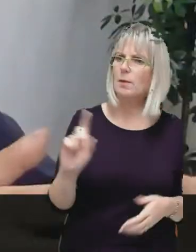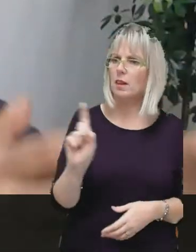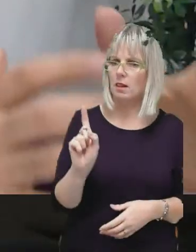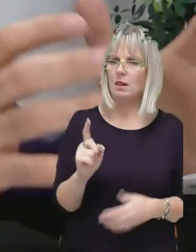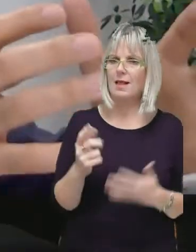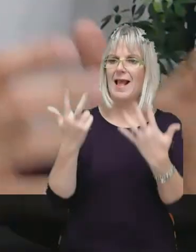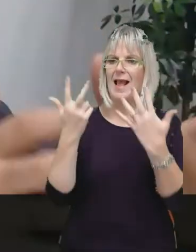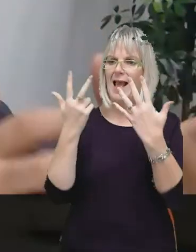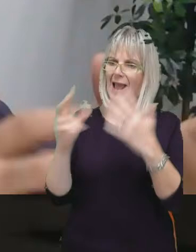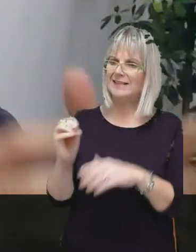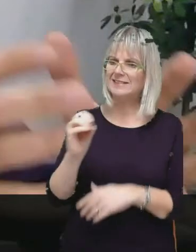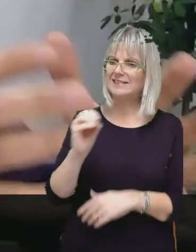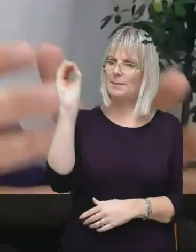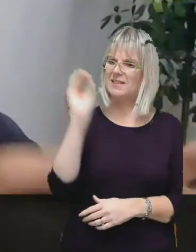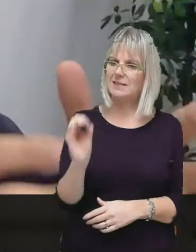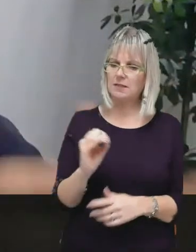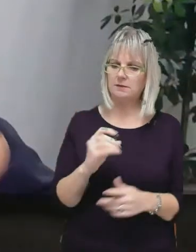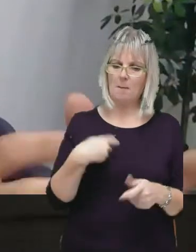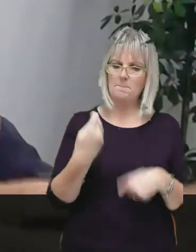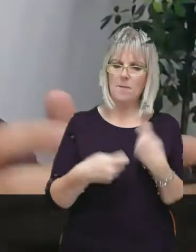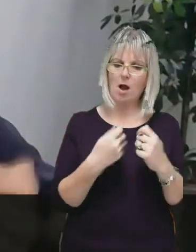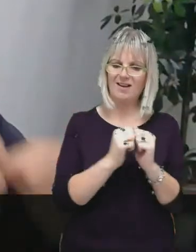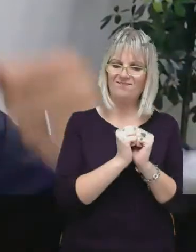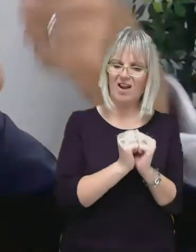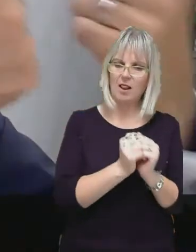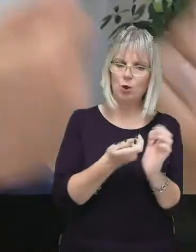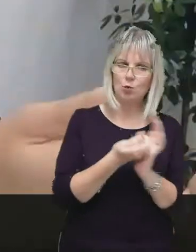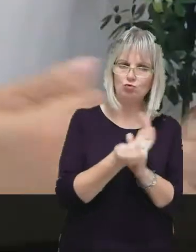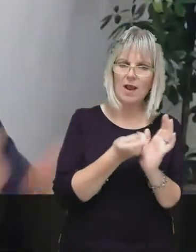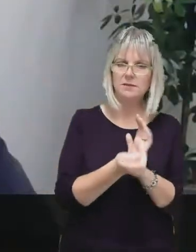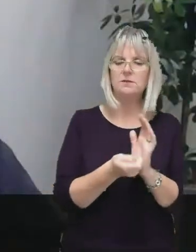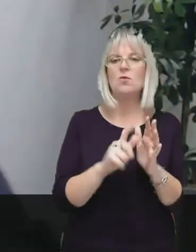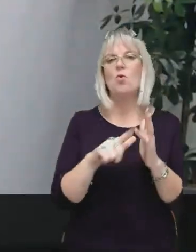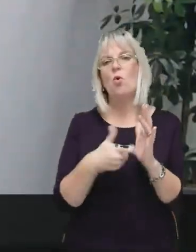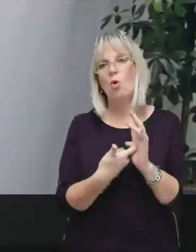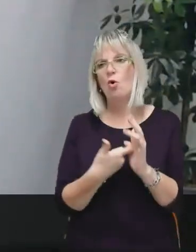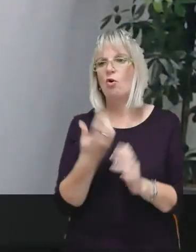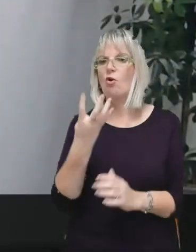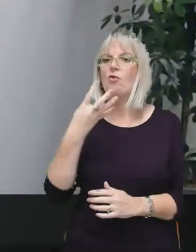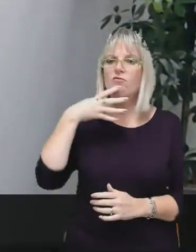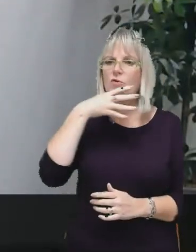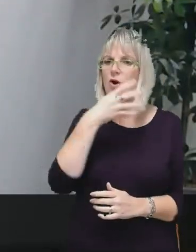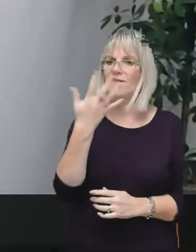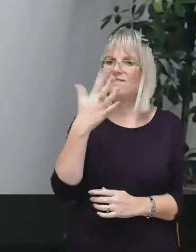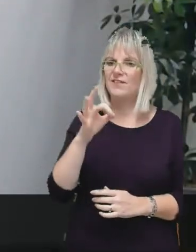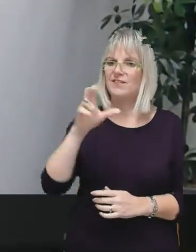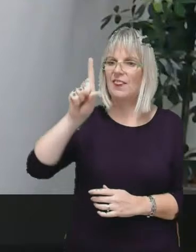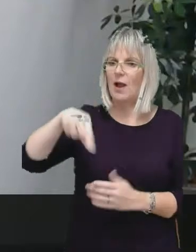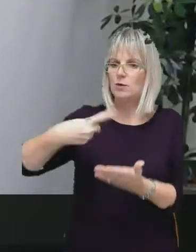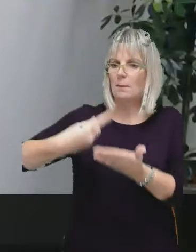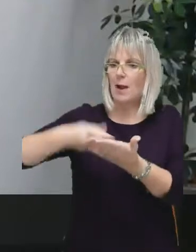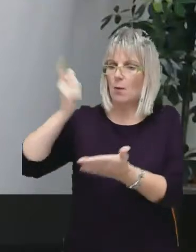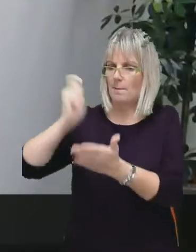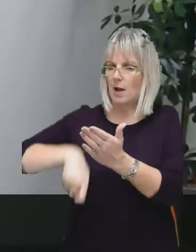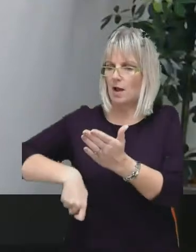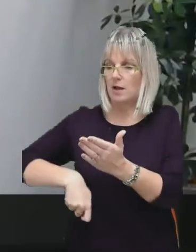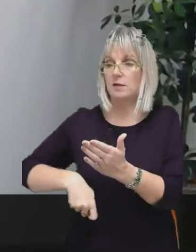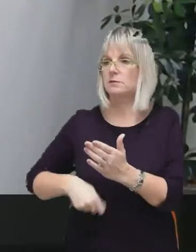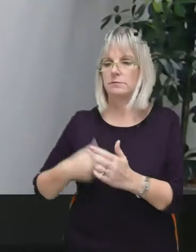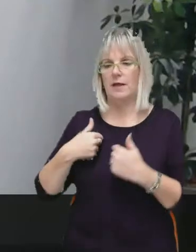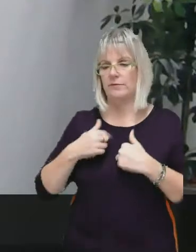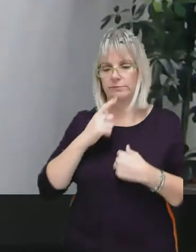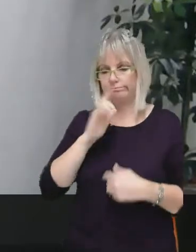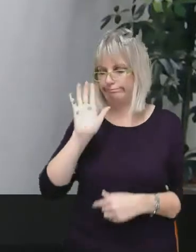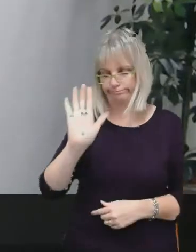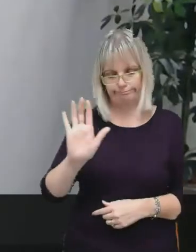rent, or a home costing £450,000 to buy. And what I've said is an affordable home must be one of 3 things: either